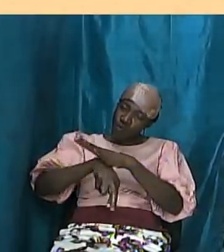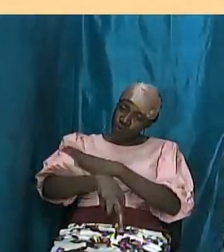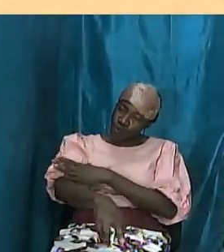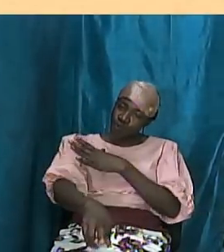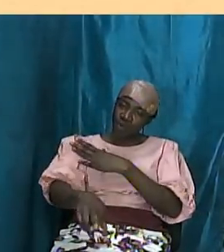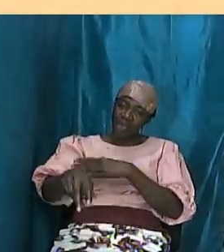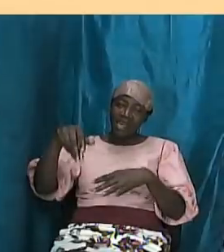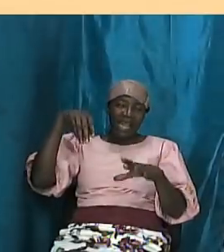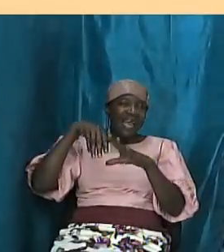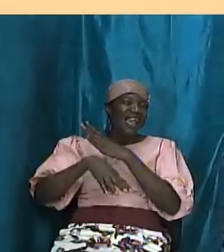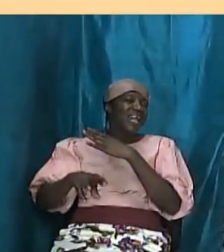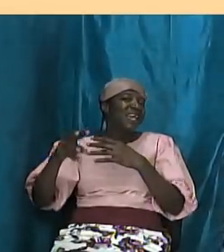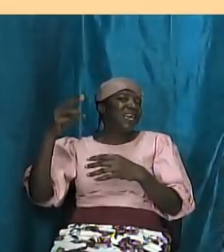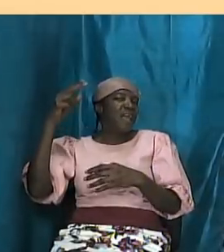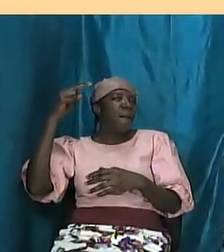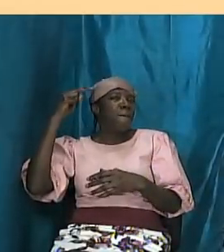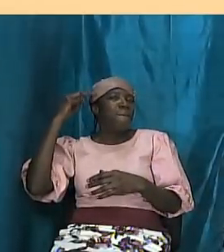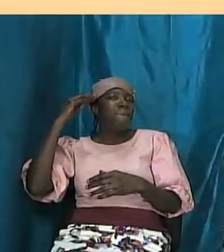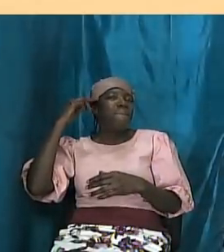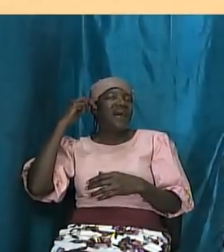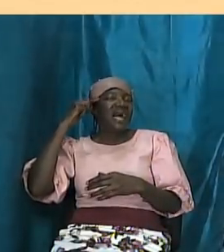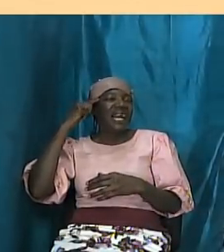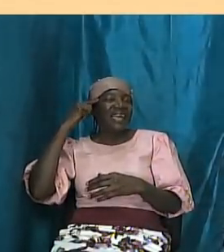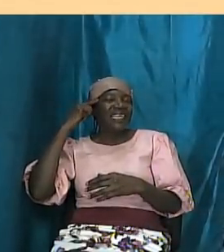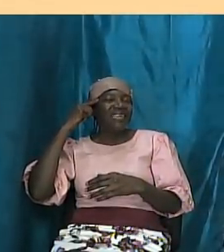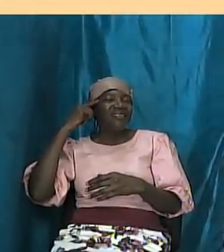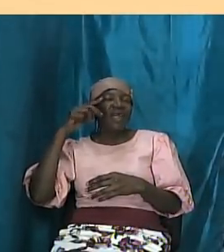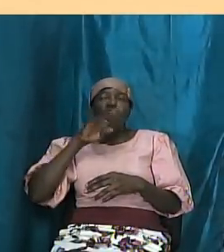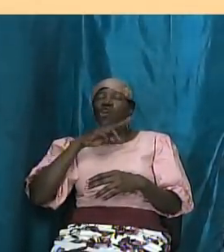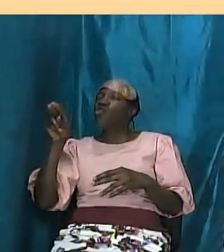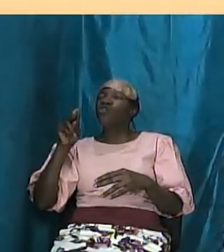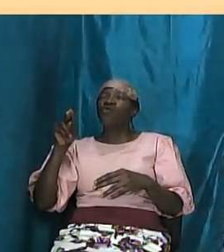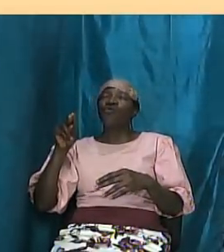their minds so that no professor,